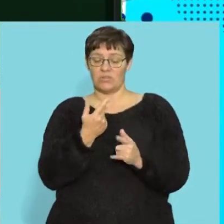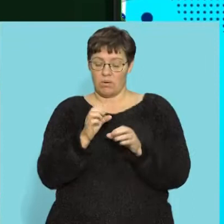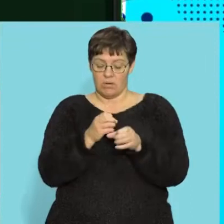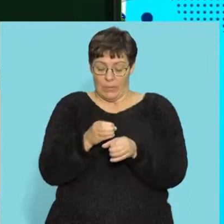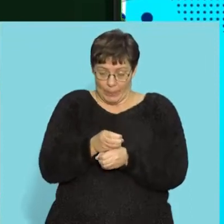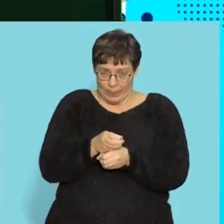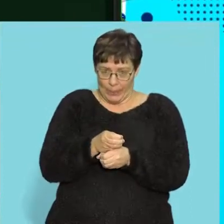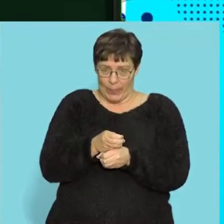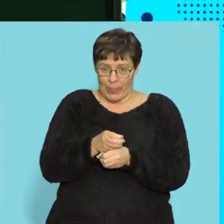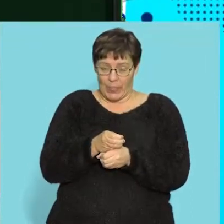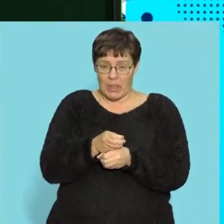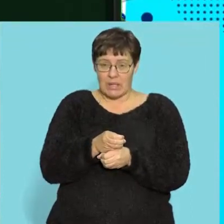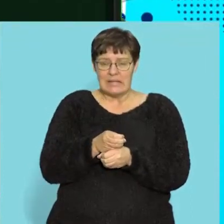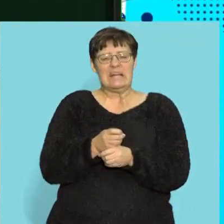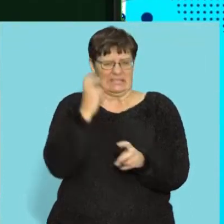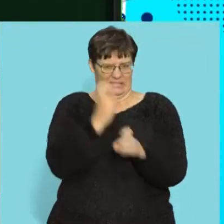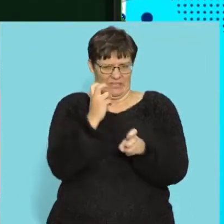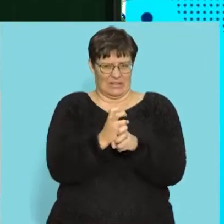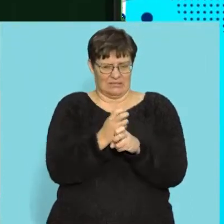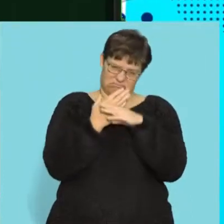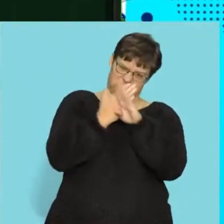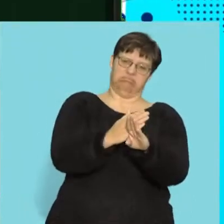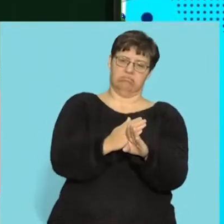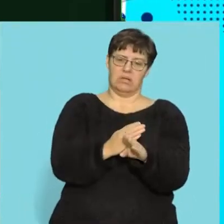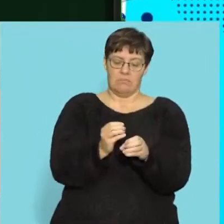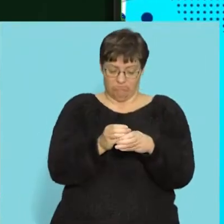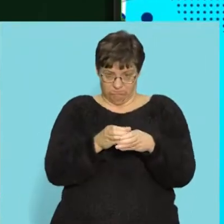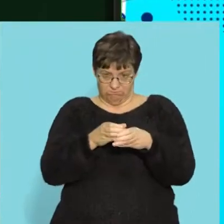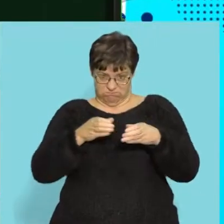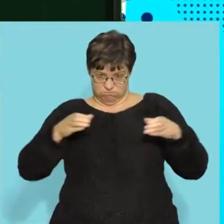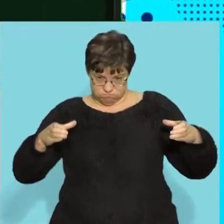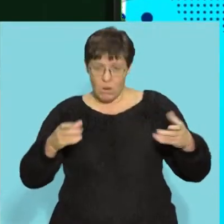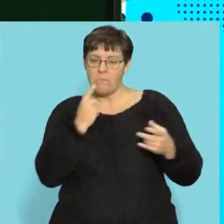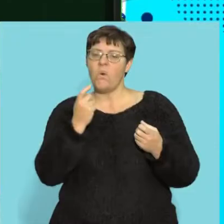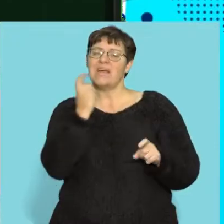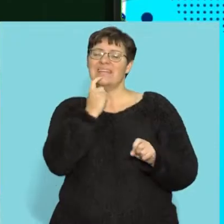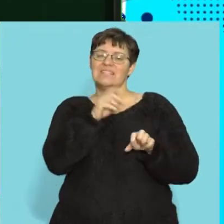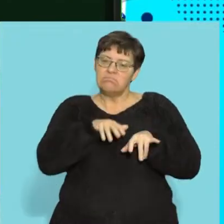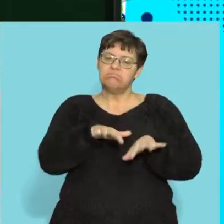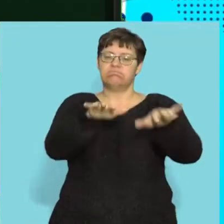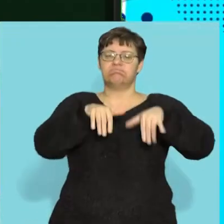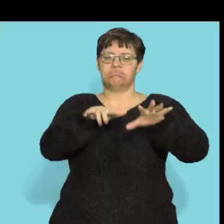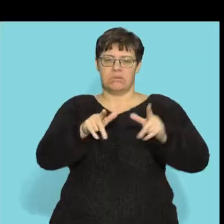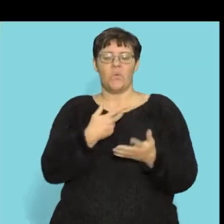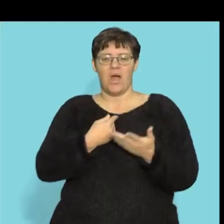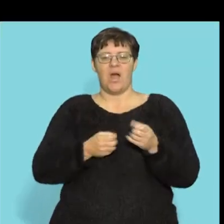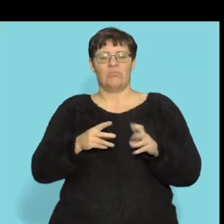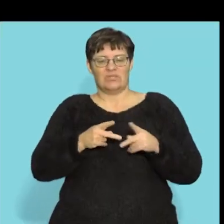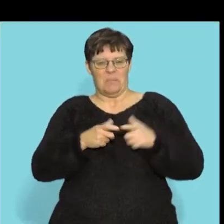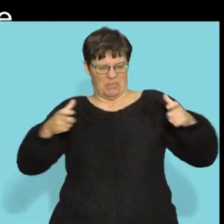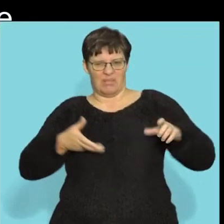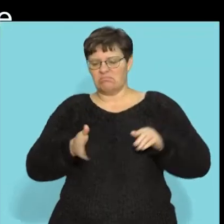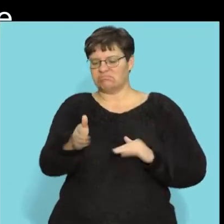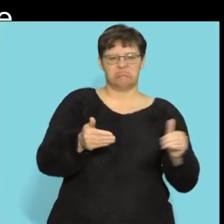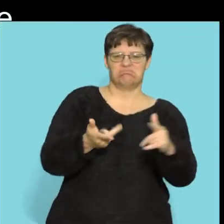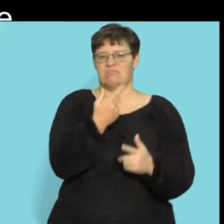So the greater the diameter, the lesser the resistance. The smaller the diameter, the greater the opposition to the flow, right? I